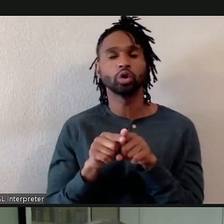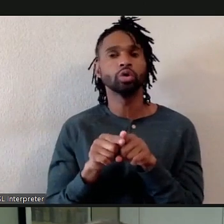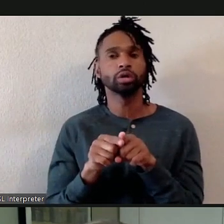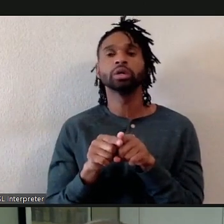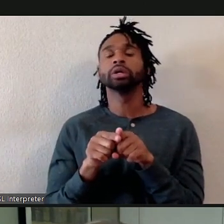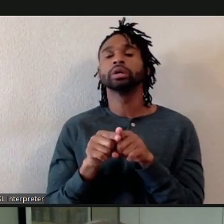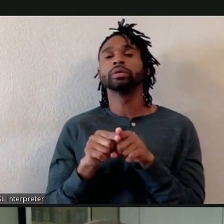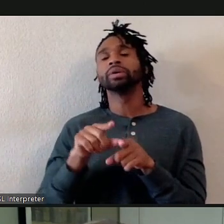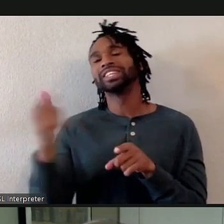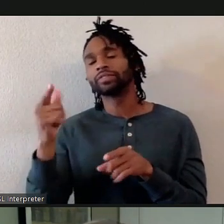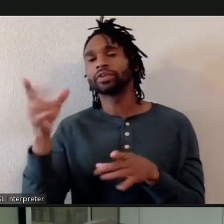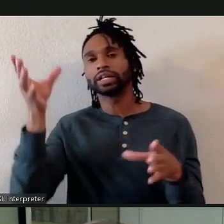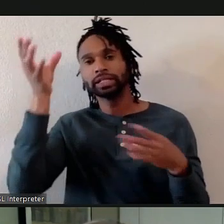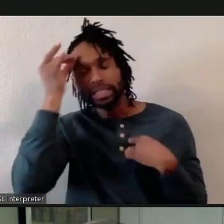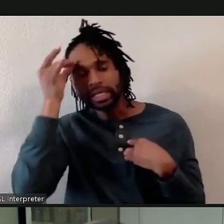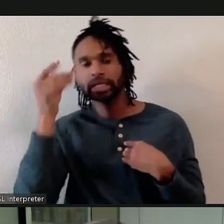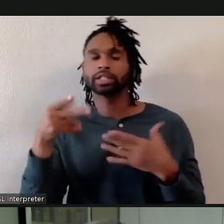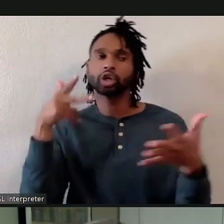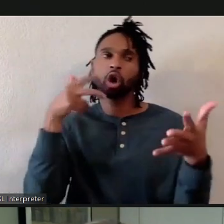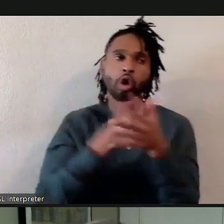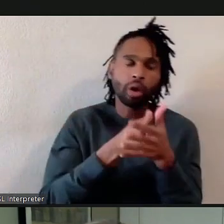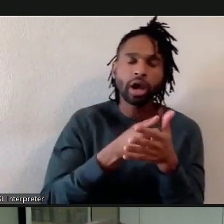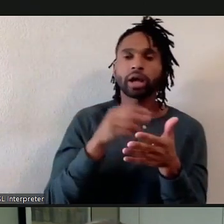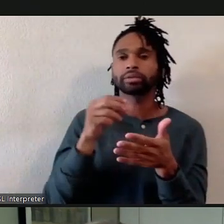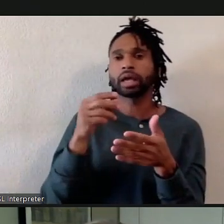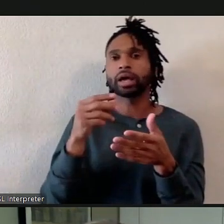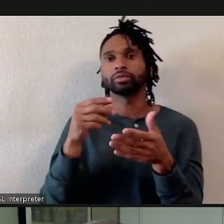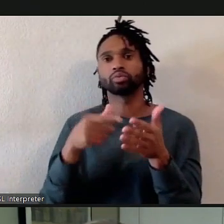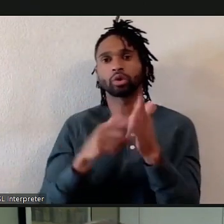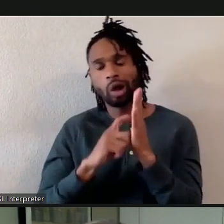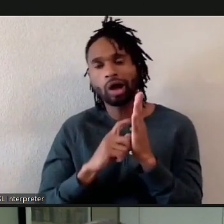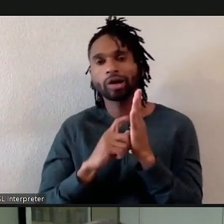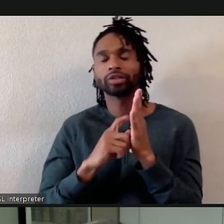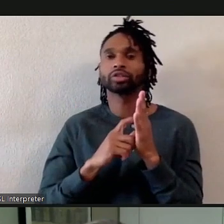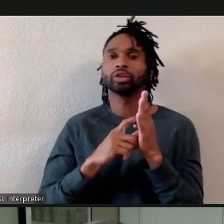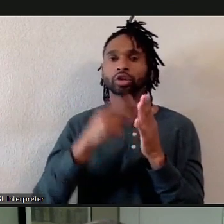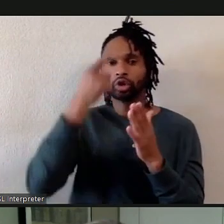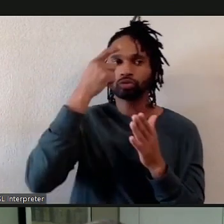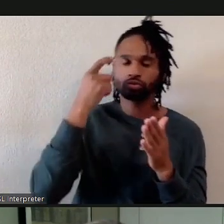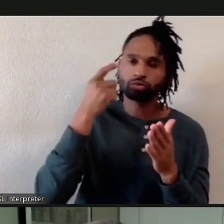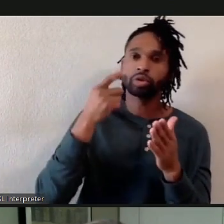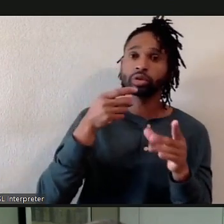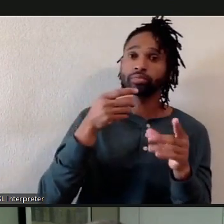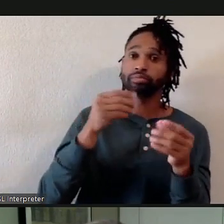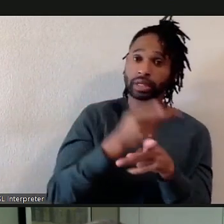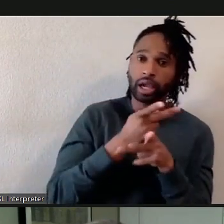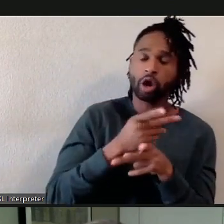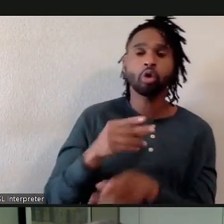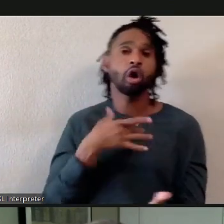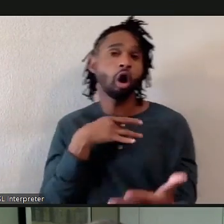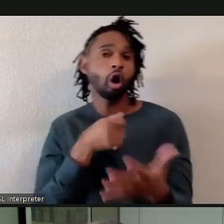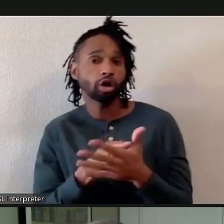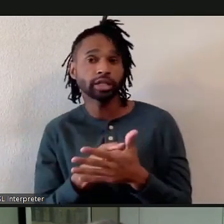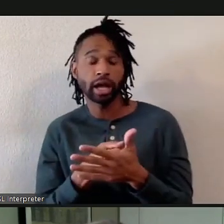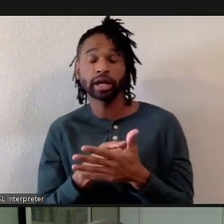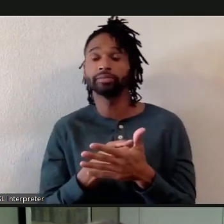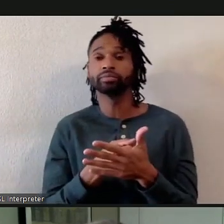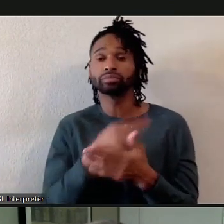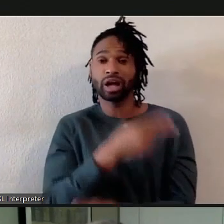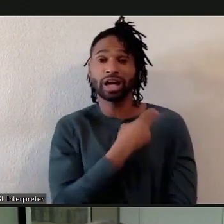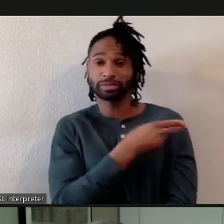appendicitis, a car wreck that requires trauma care, a heart attack, or a stroke. And the hospitals are quite